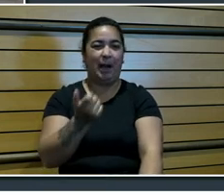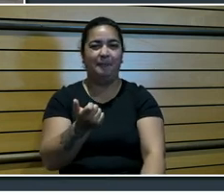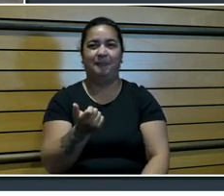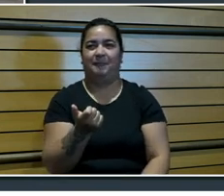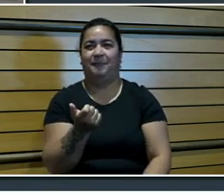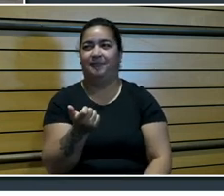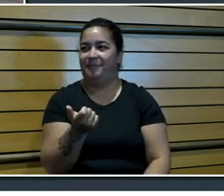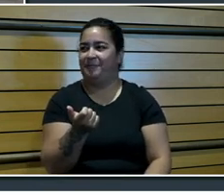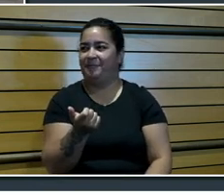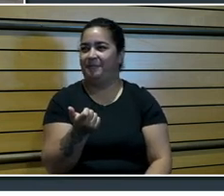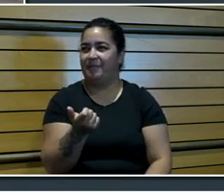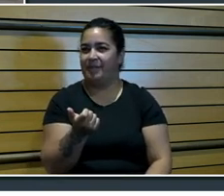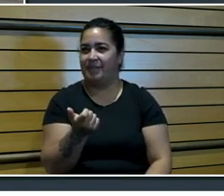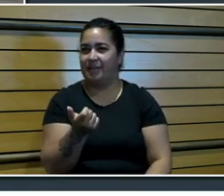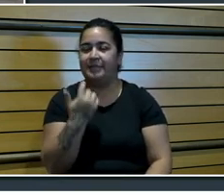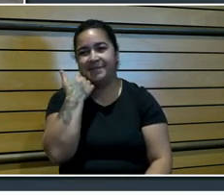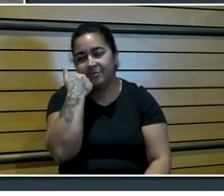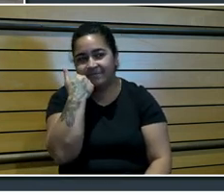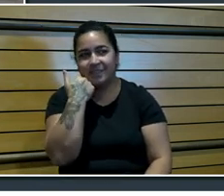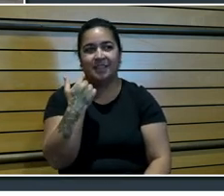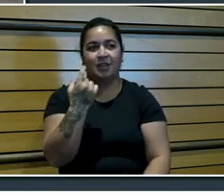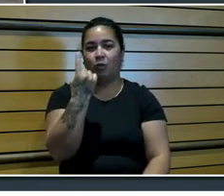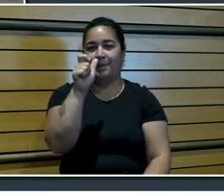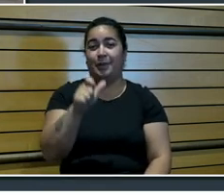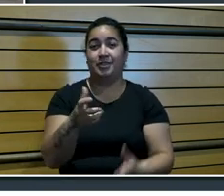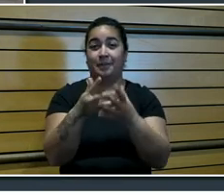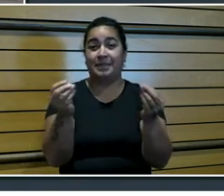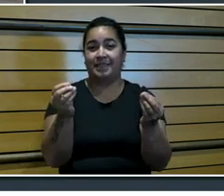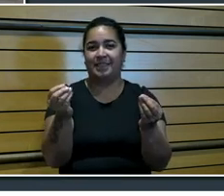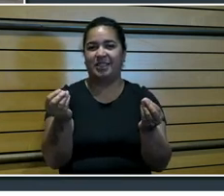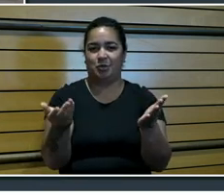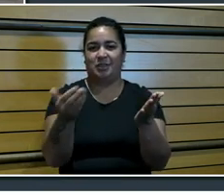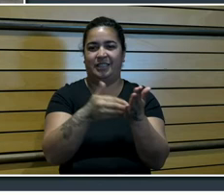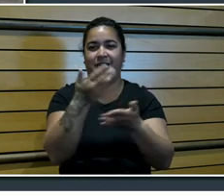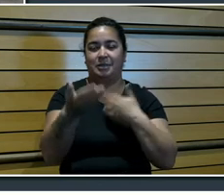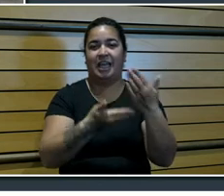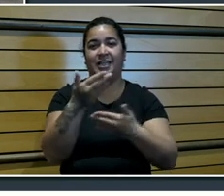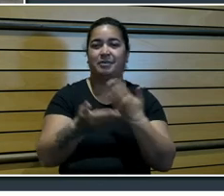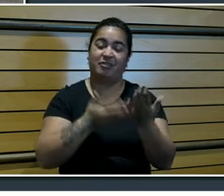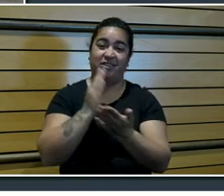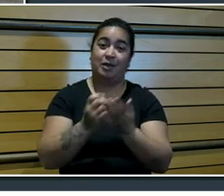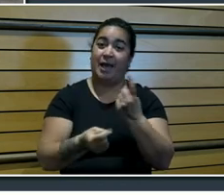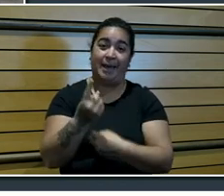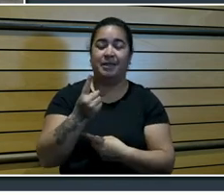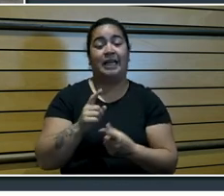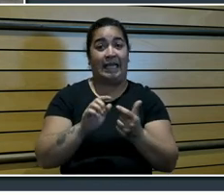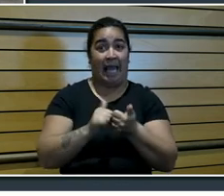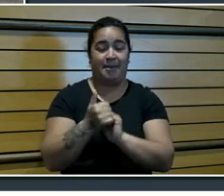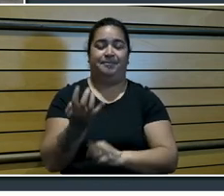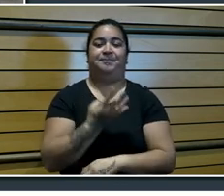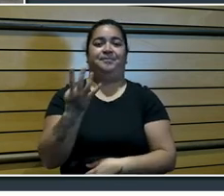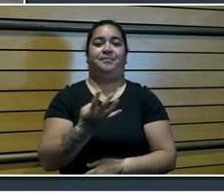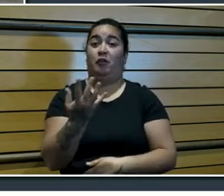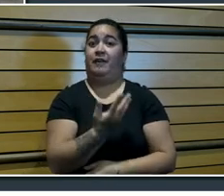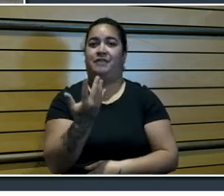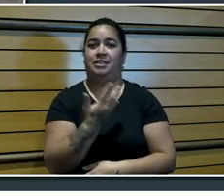It's a shame. One of our members isn't here to kind of give insight, but basically we were playing a game and one